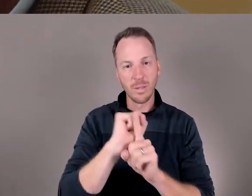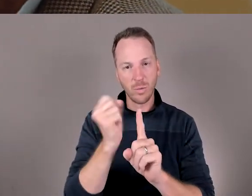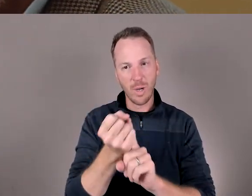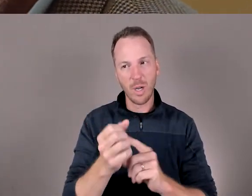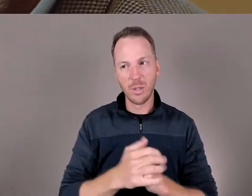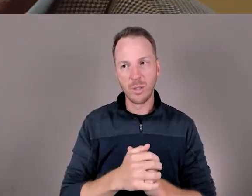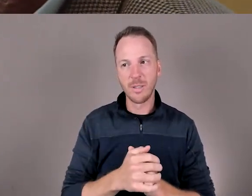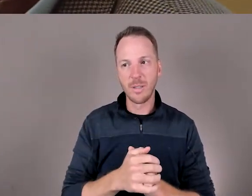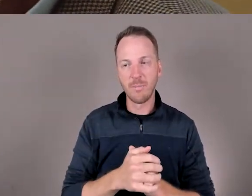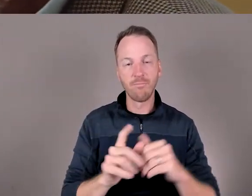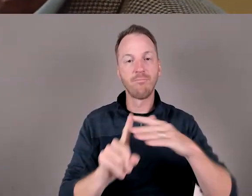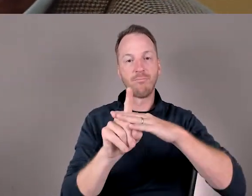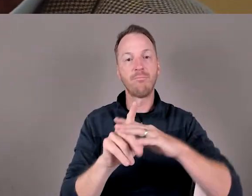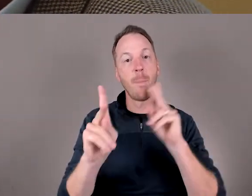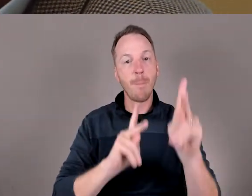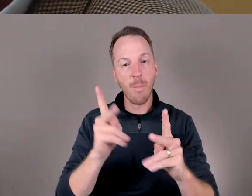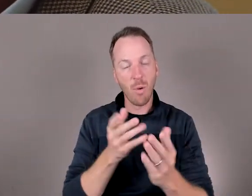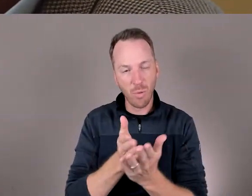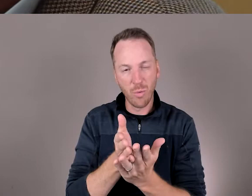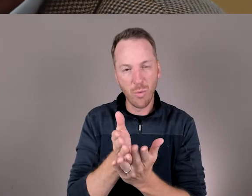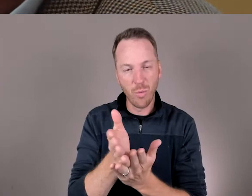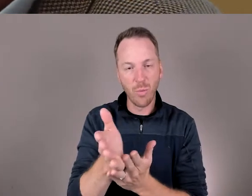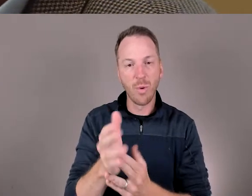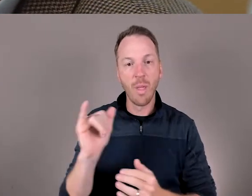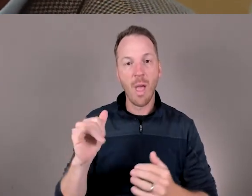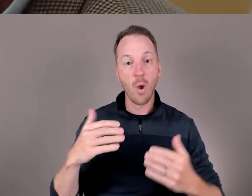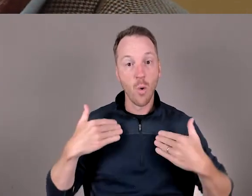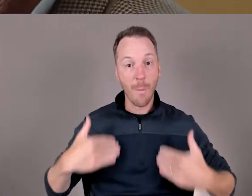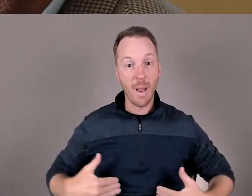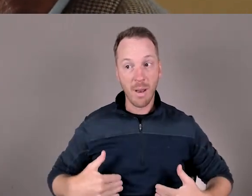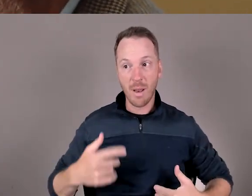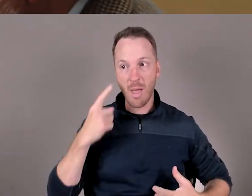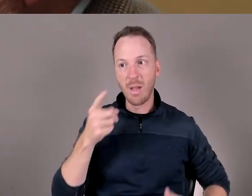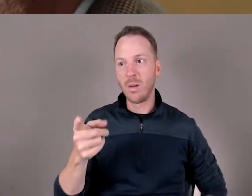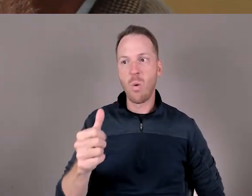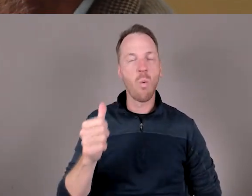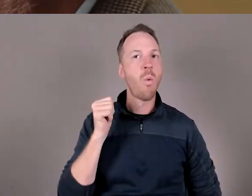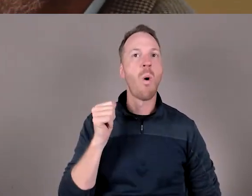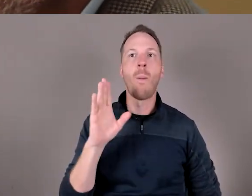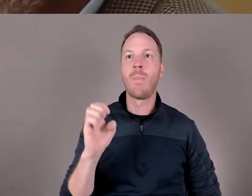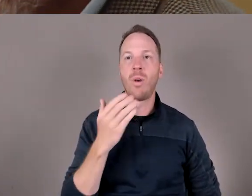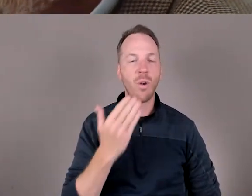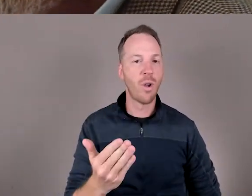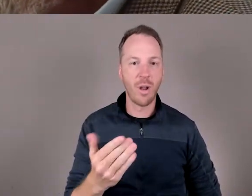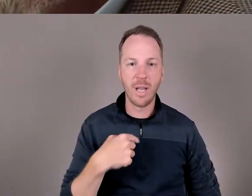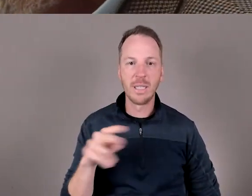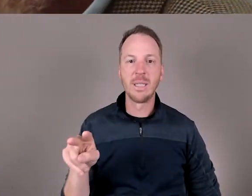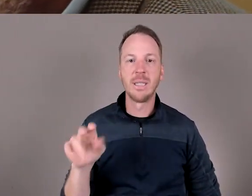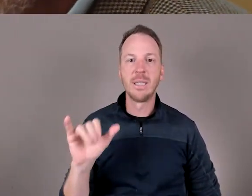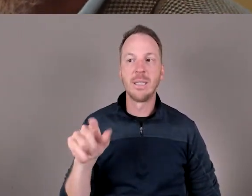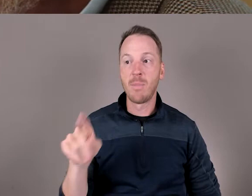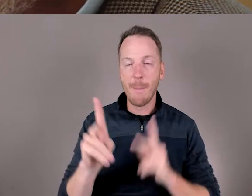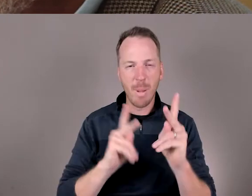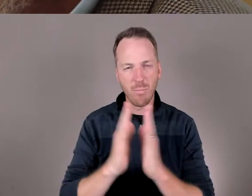situations and circumstances that people were going through that, humanly speaking, I thought, this is not going to turn out well. But these